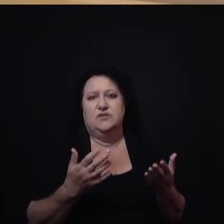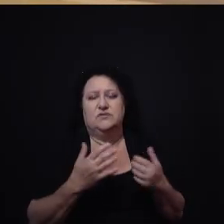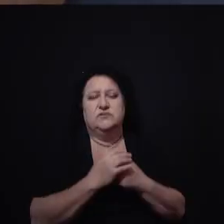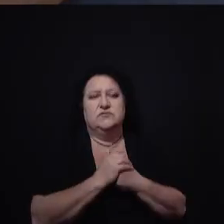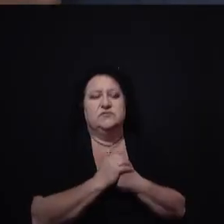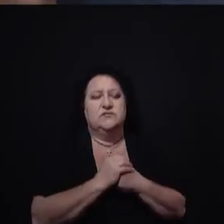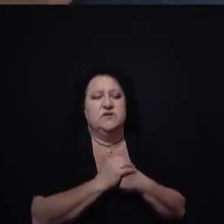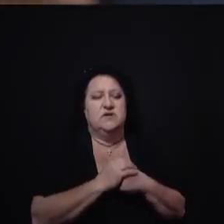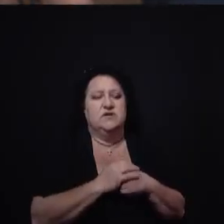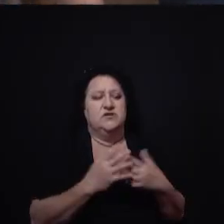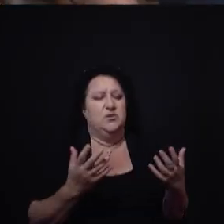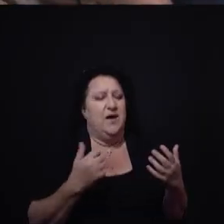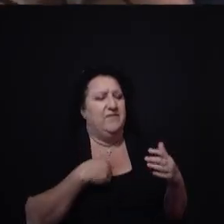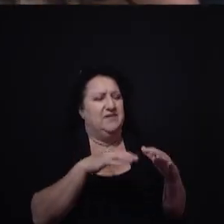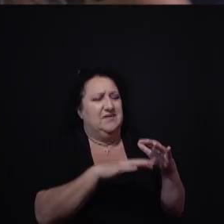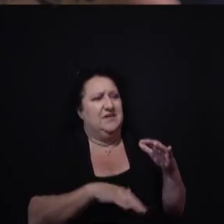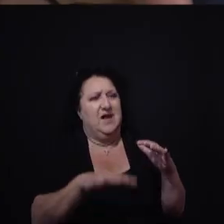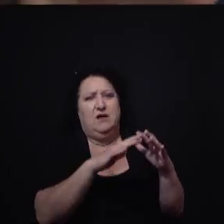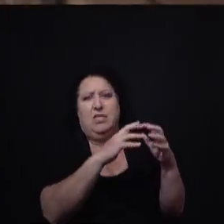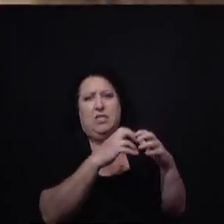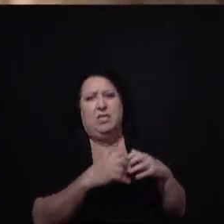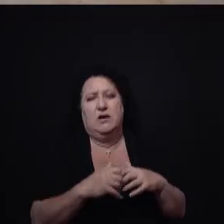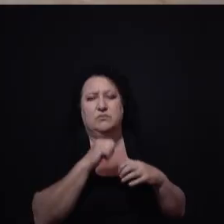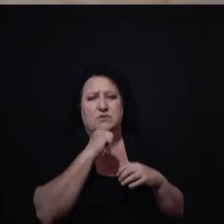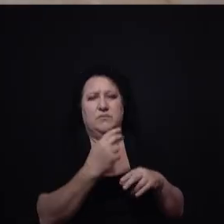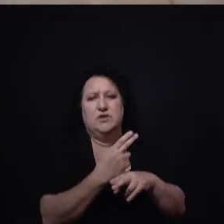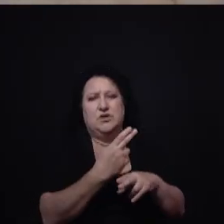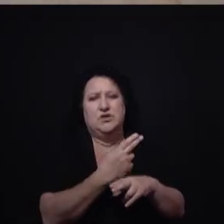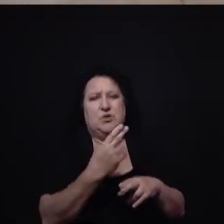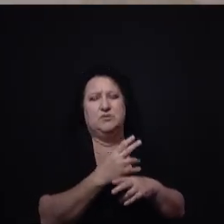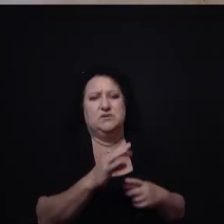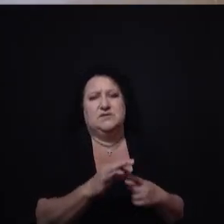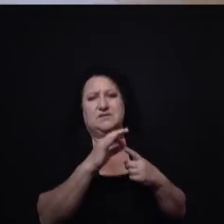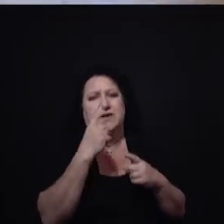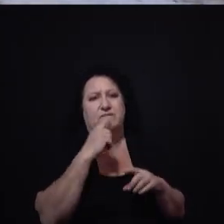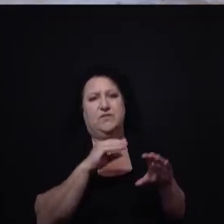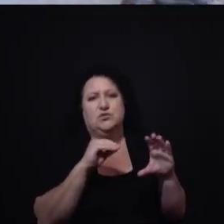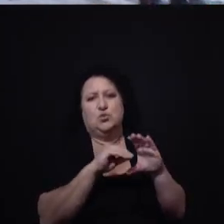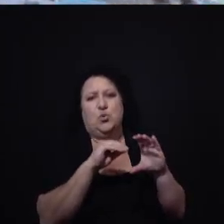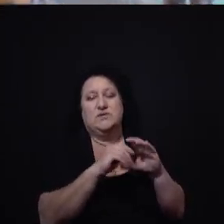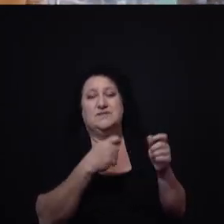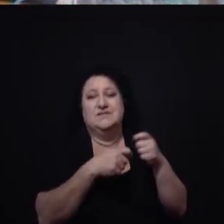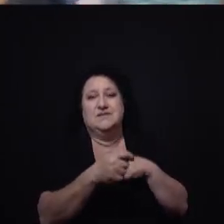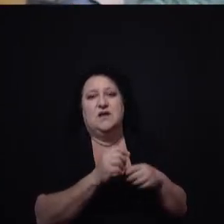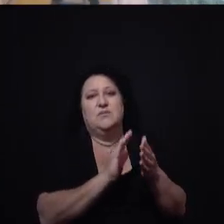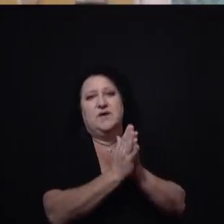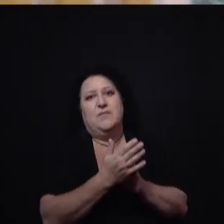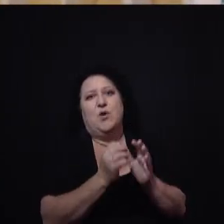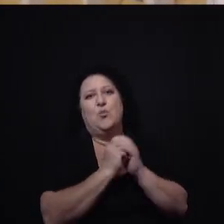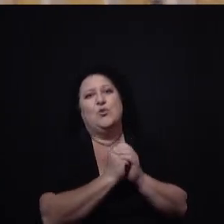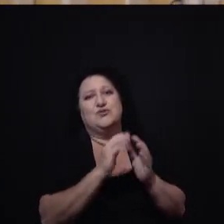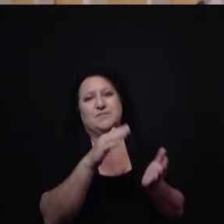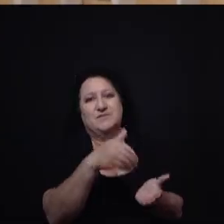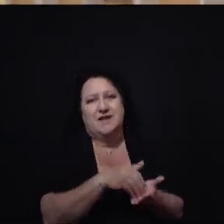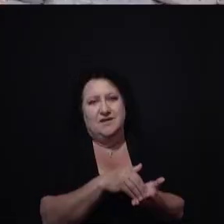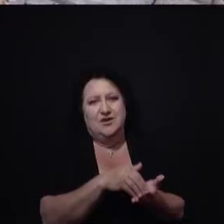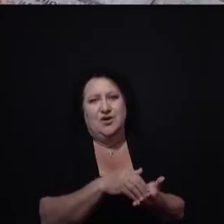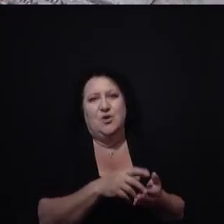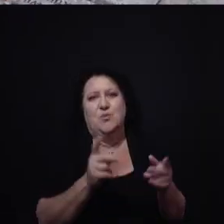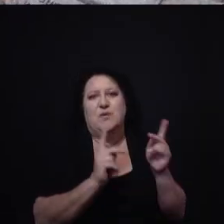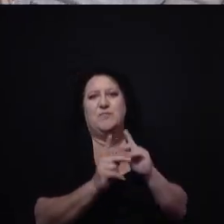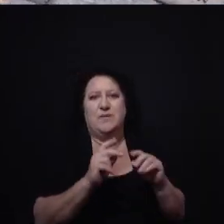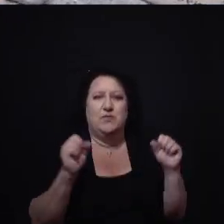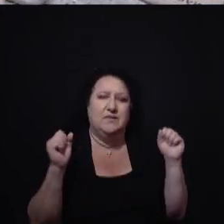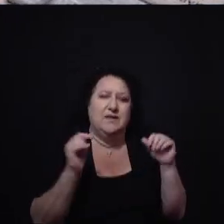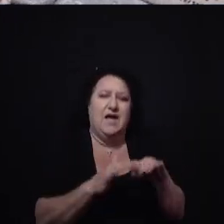in disrepair and was not being used for anything other than storage, turn it into what's going to be a worship center, what's going to be a place for people to gather for